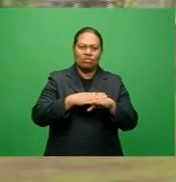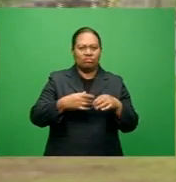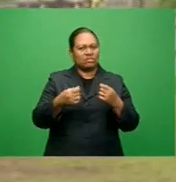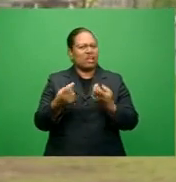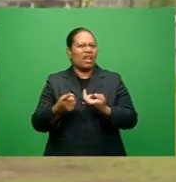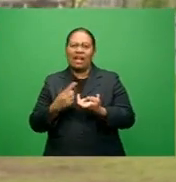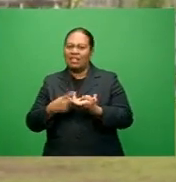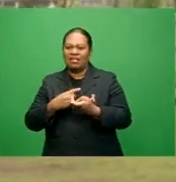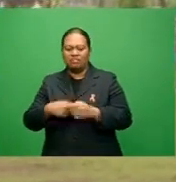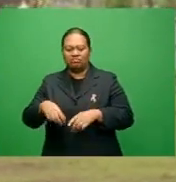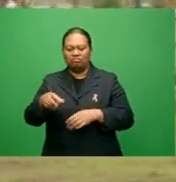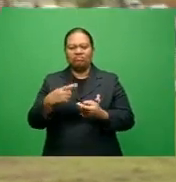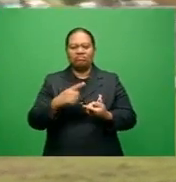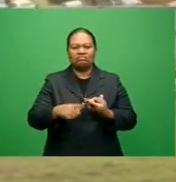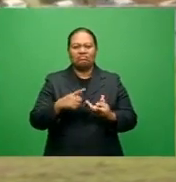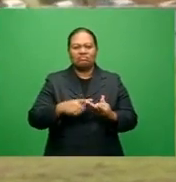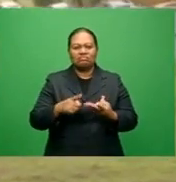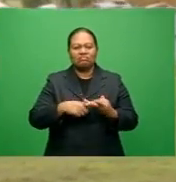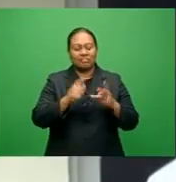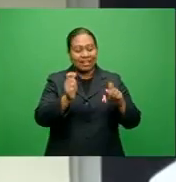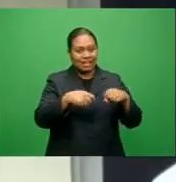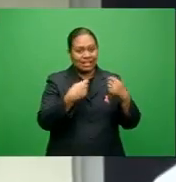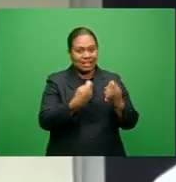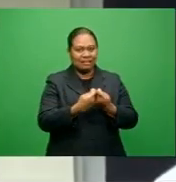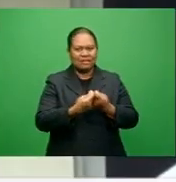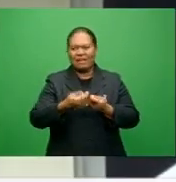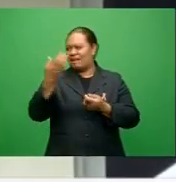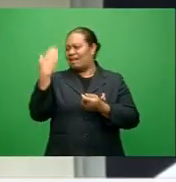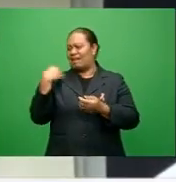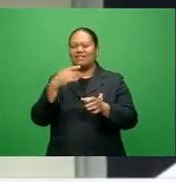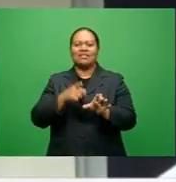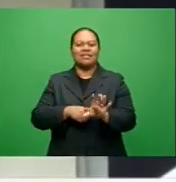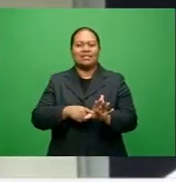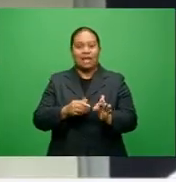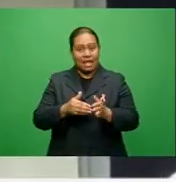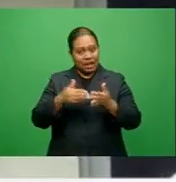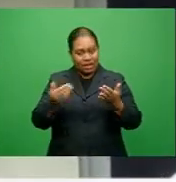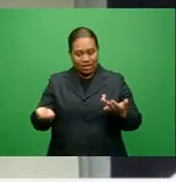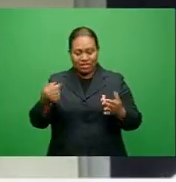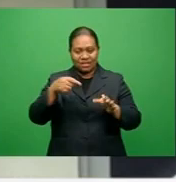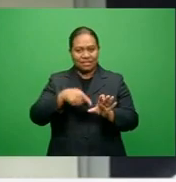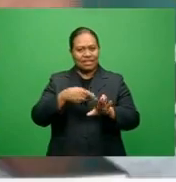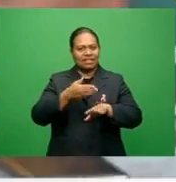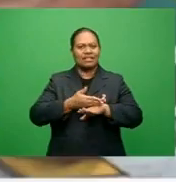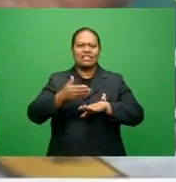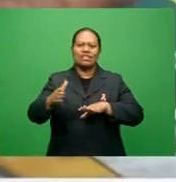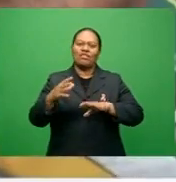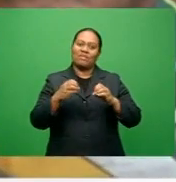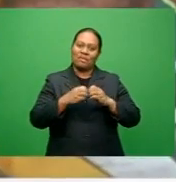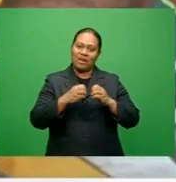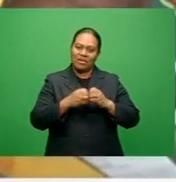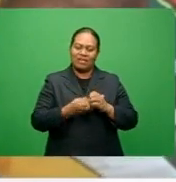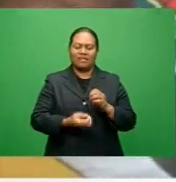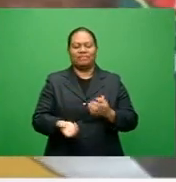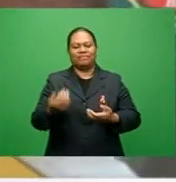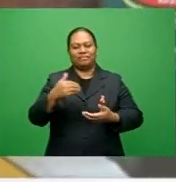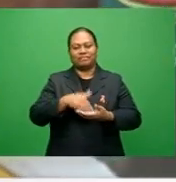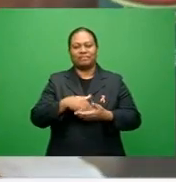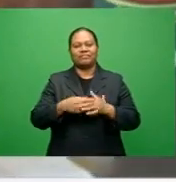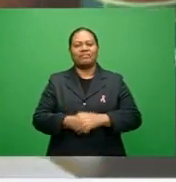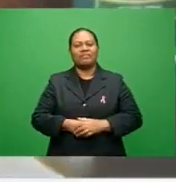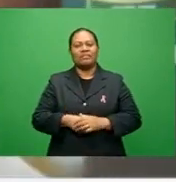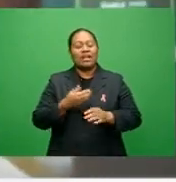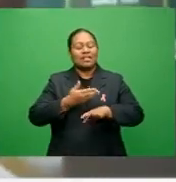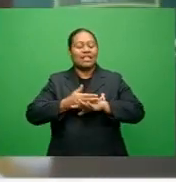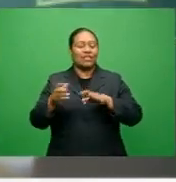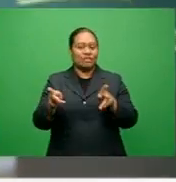of Uluina Kaubabas, who were cup runners-up last year. We have newcomers, FDS Barbarians Brothers. Going into its second year of partnership,